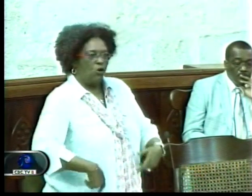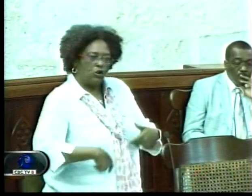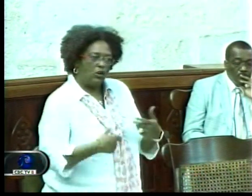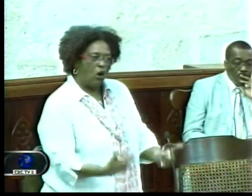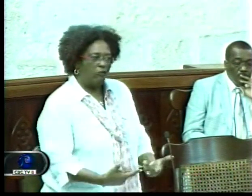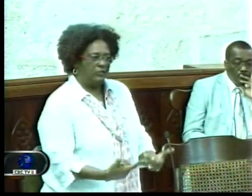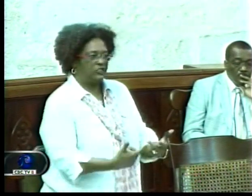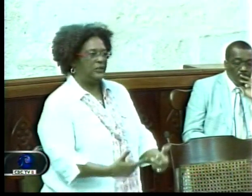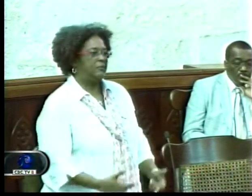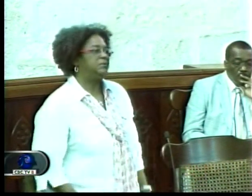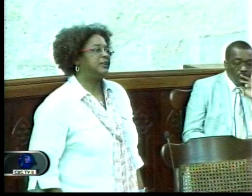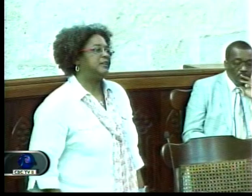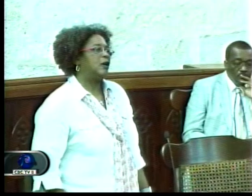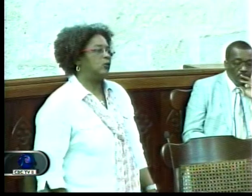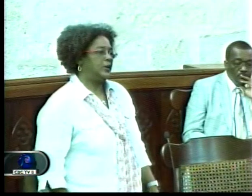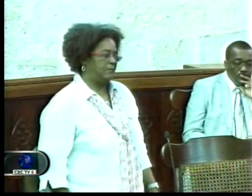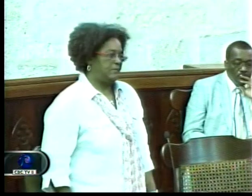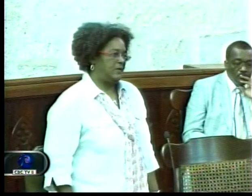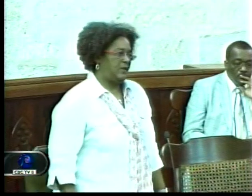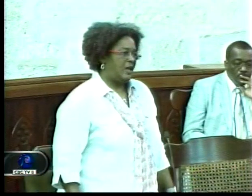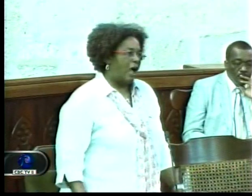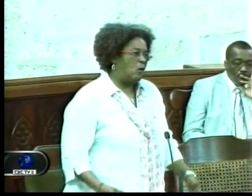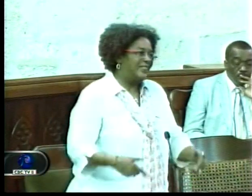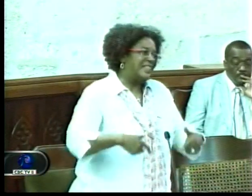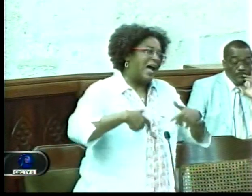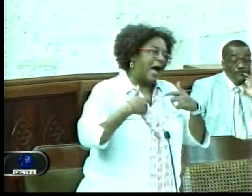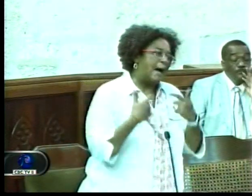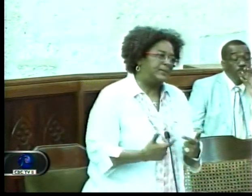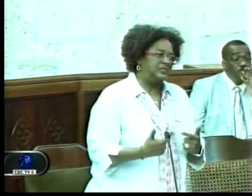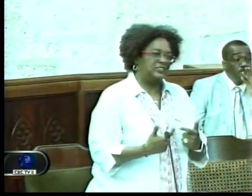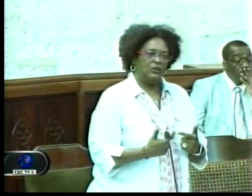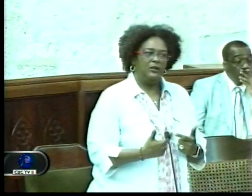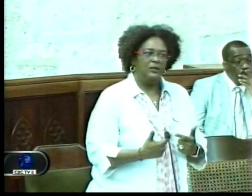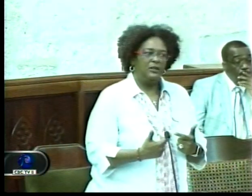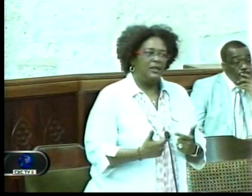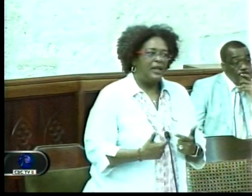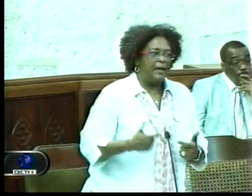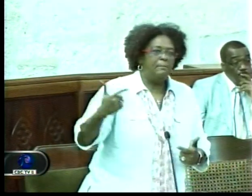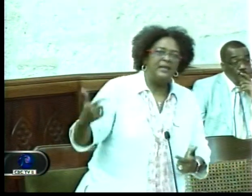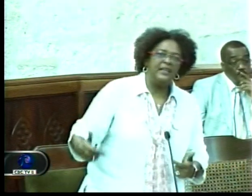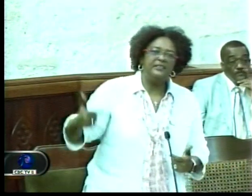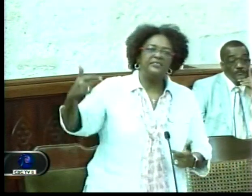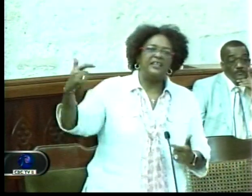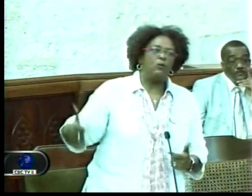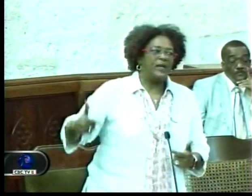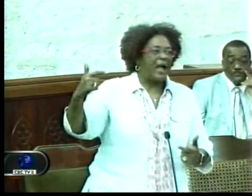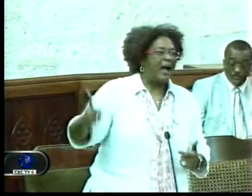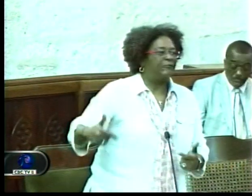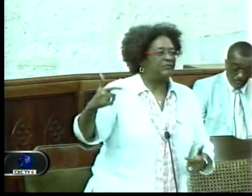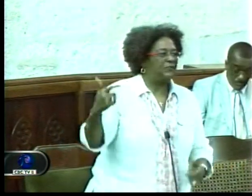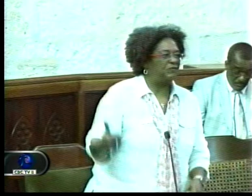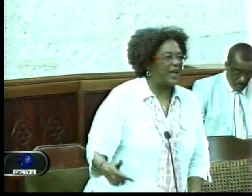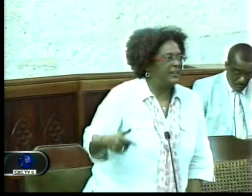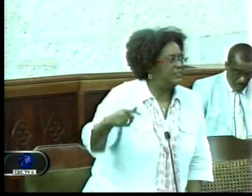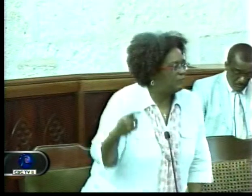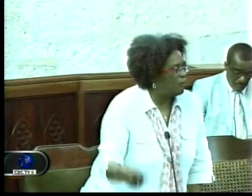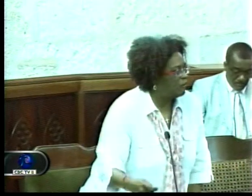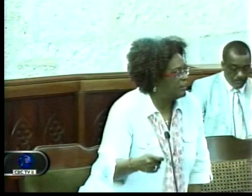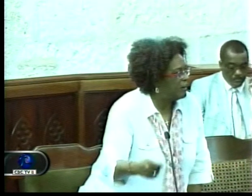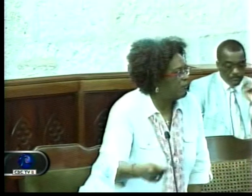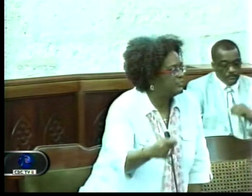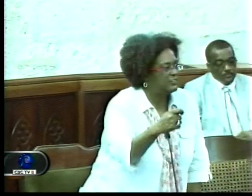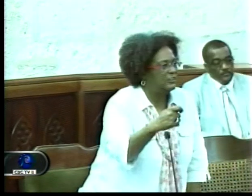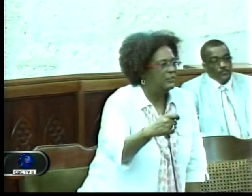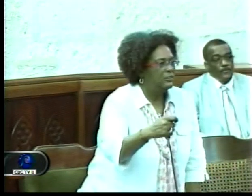of local origin, let me put it that way. And when that happens, sir, it means that we have to find the